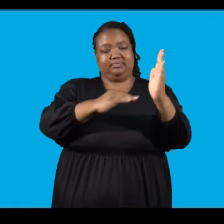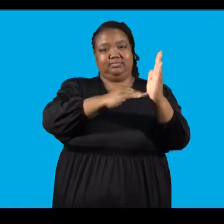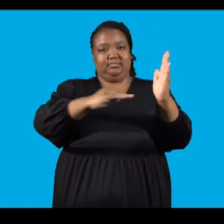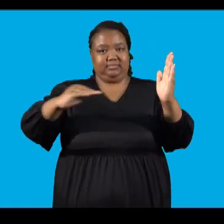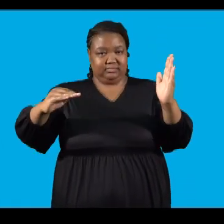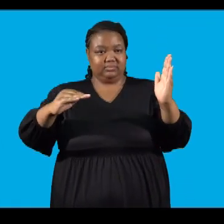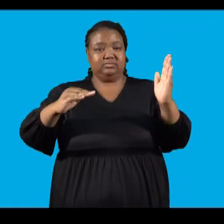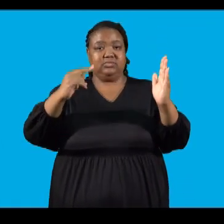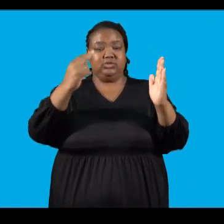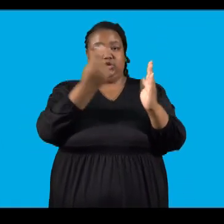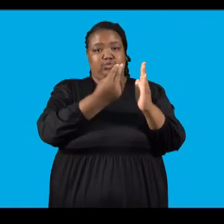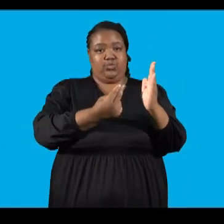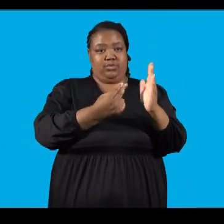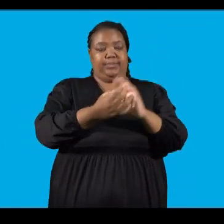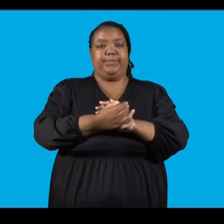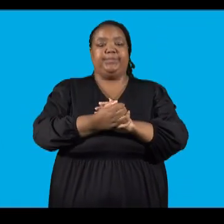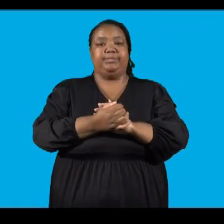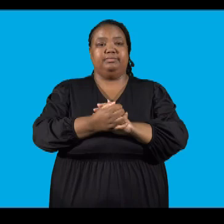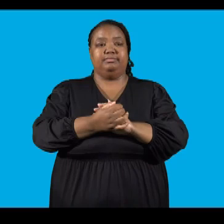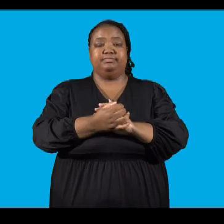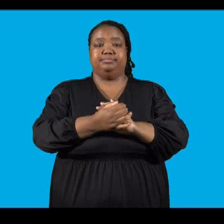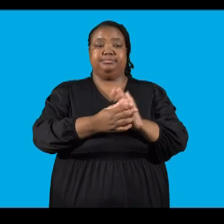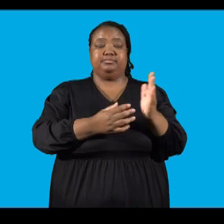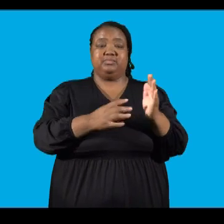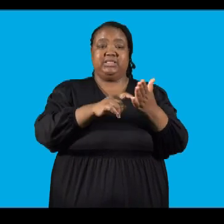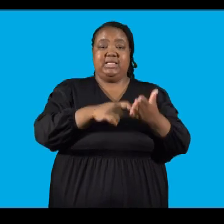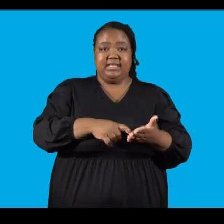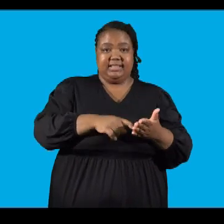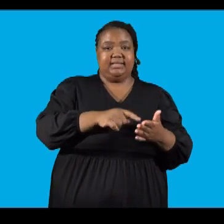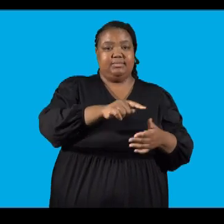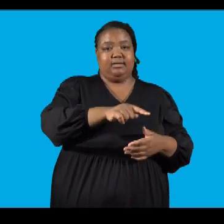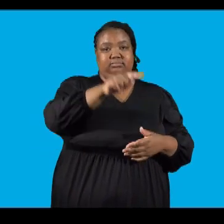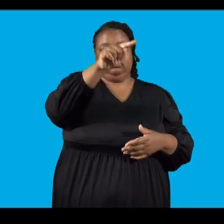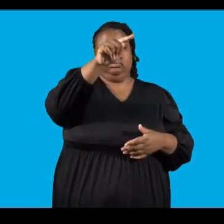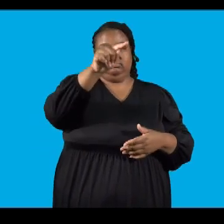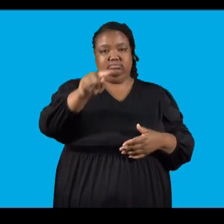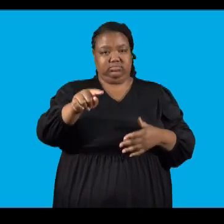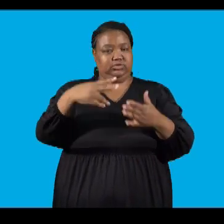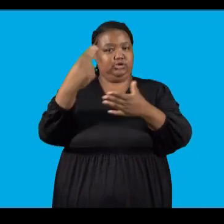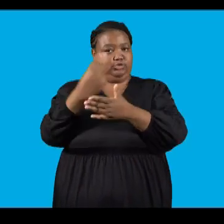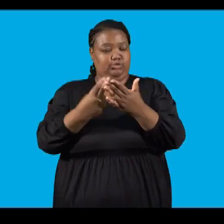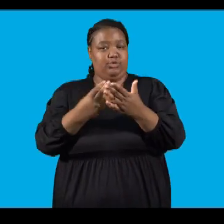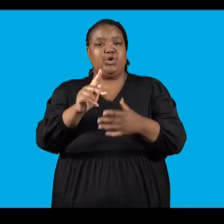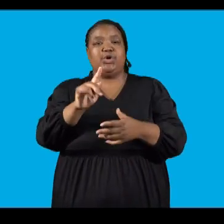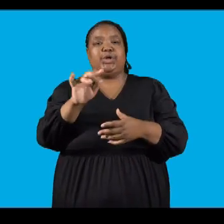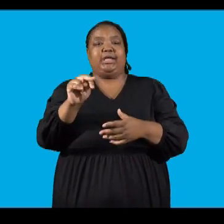them, price and quantity. Draw the demand curve, the King demand curve. You can see